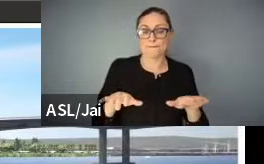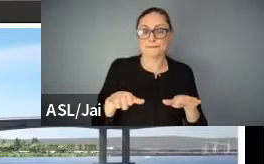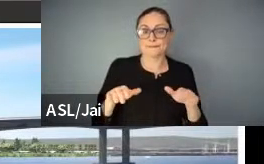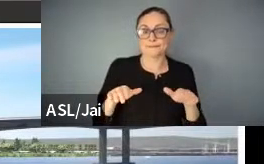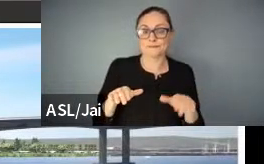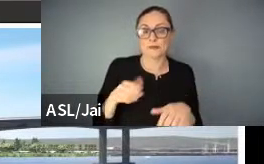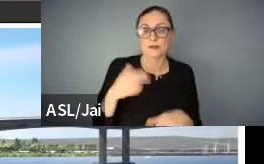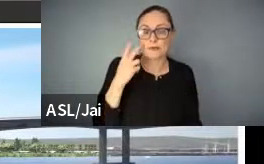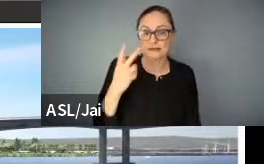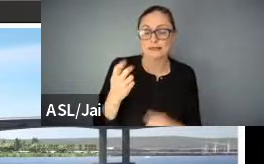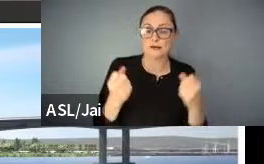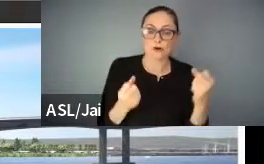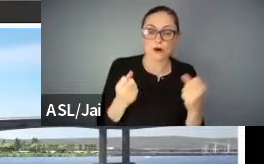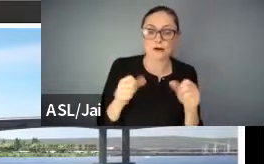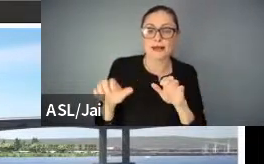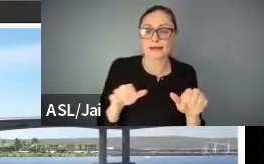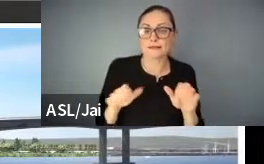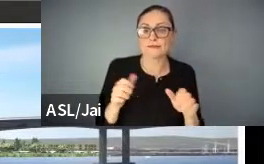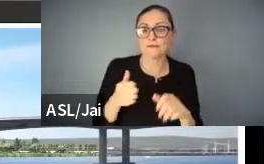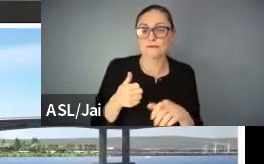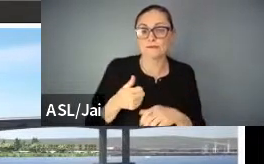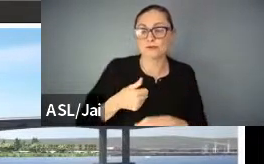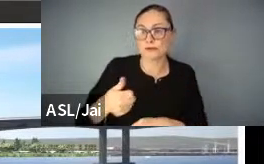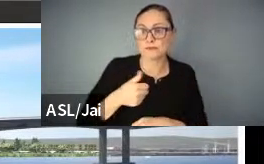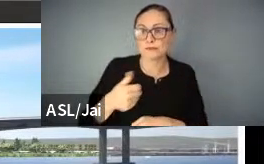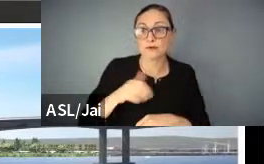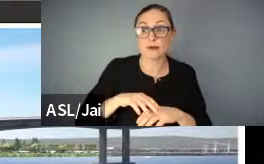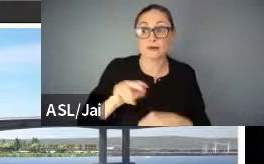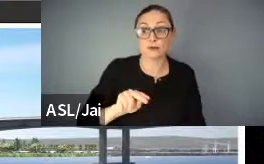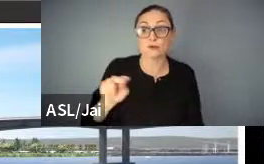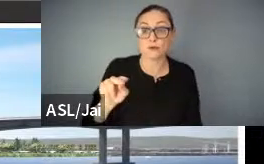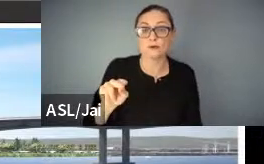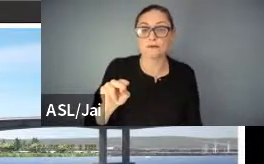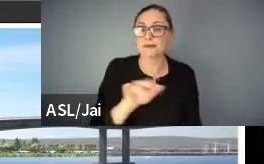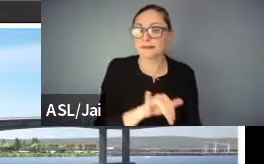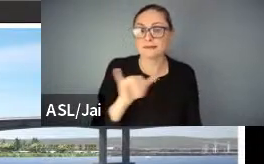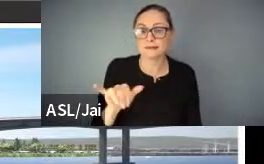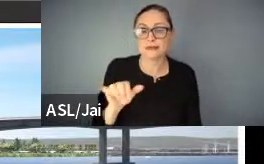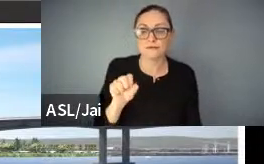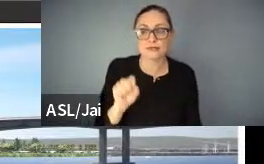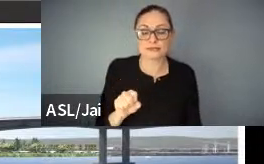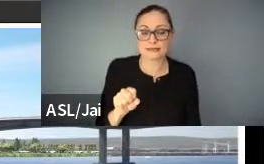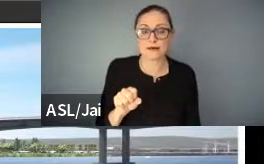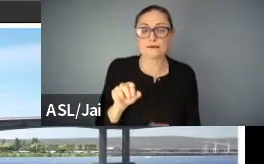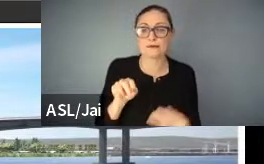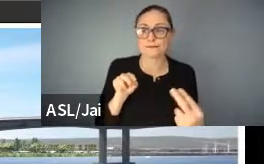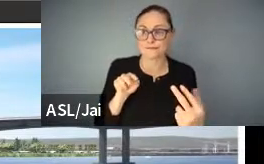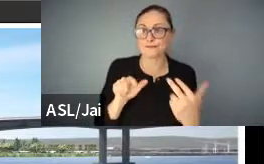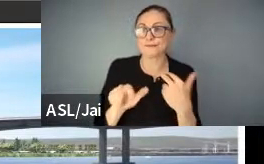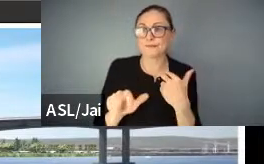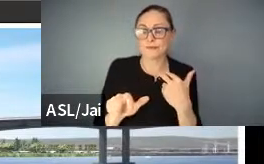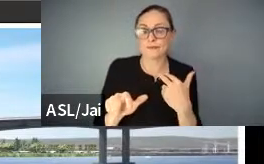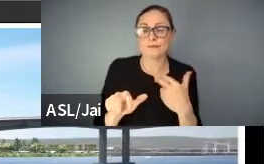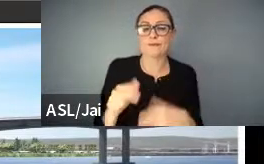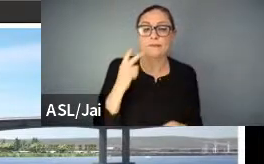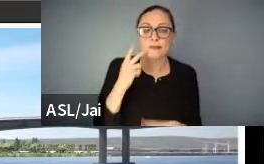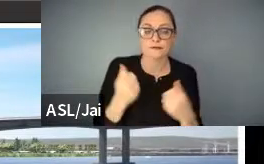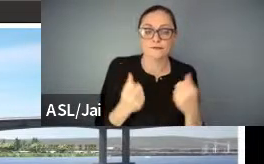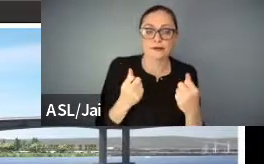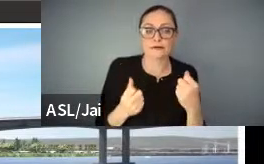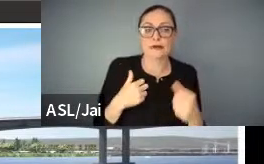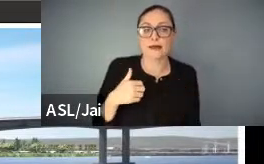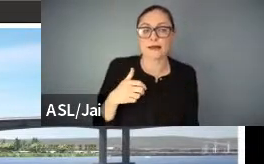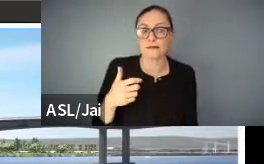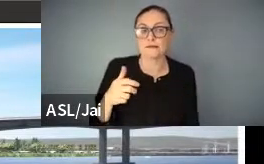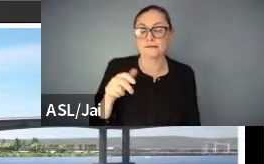vehicular traffic and the active transportation on that northbound bridge. Same thing for the southbound bridge. You see the vehicular traffic and then the light rail transit on